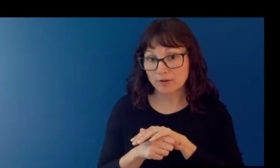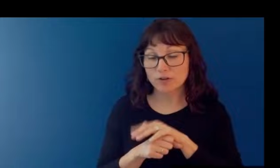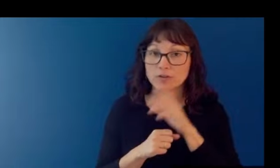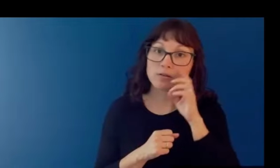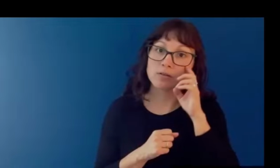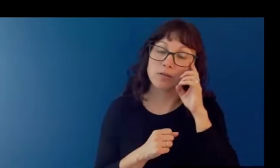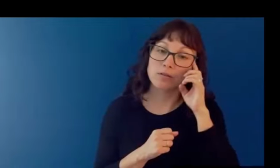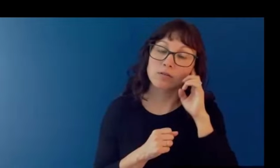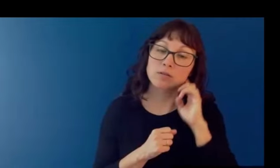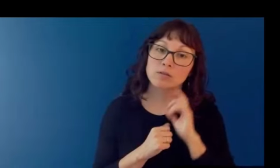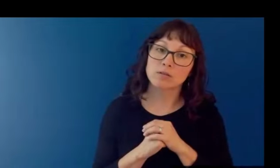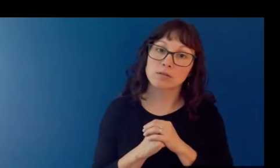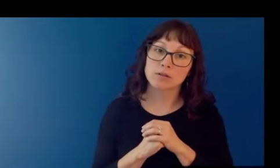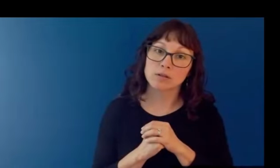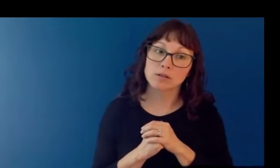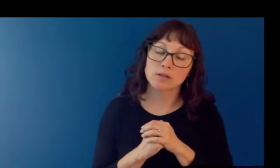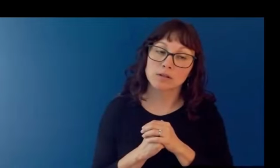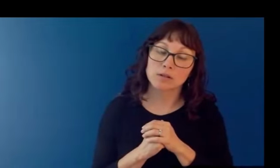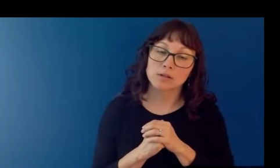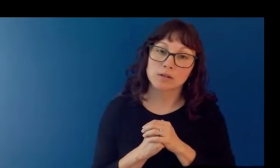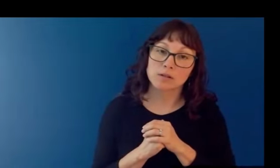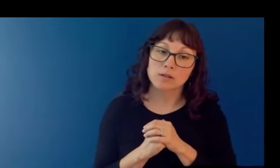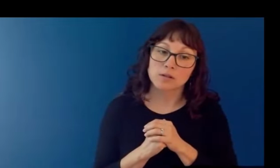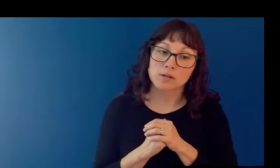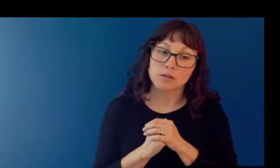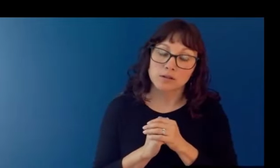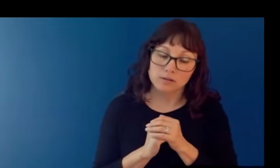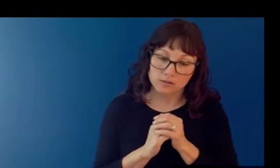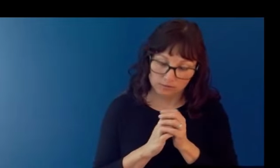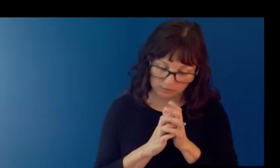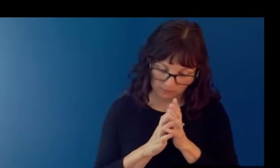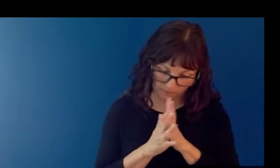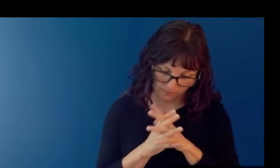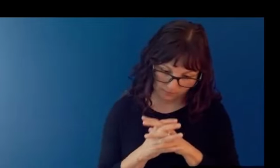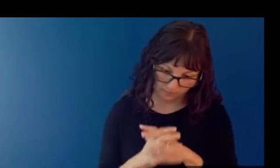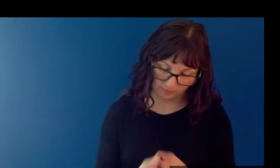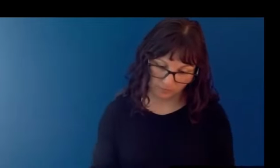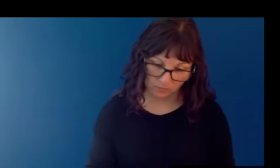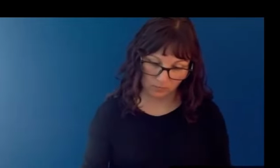It doesn't, it again, it can be